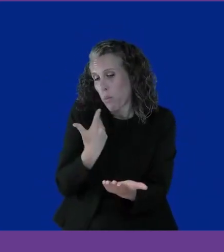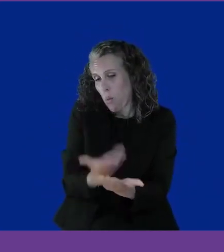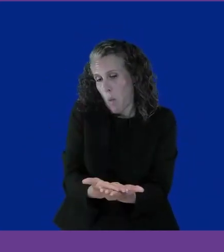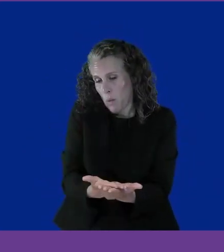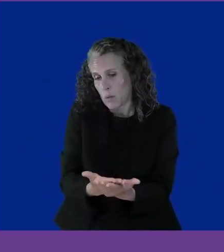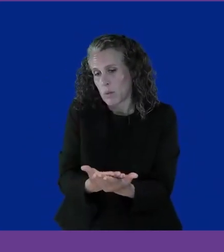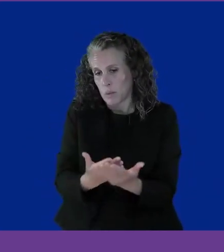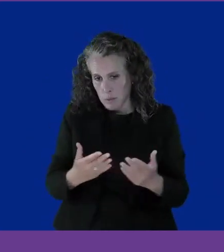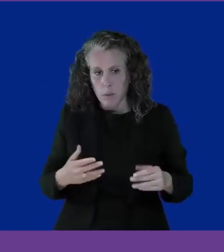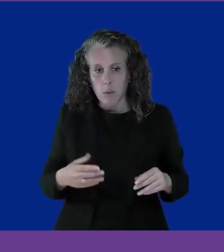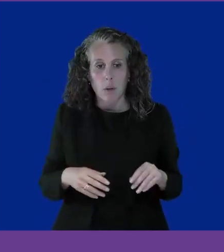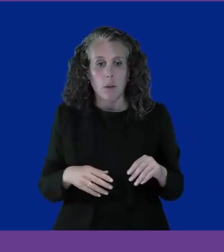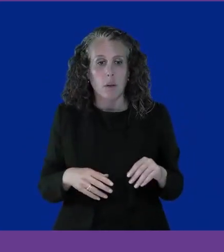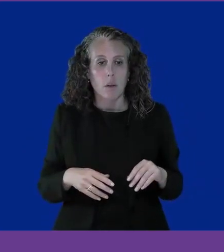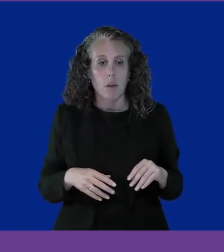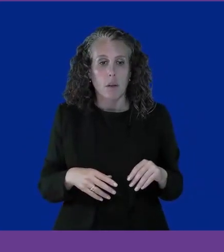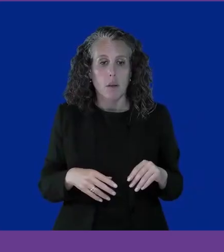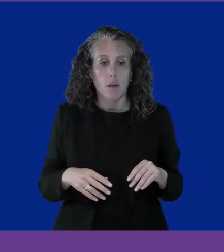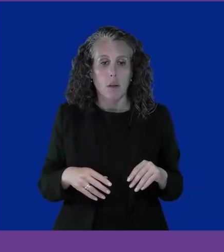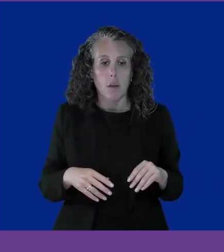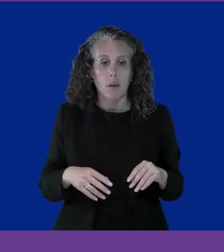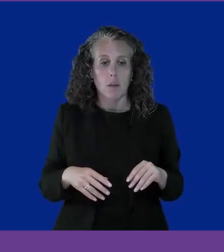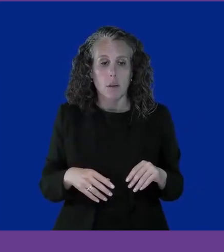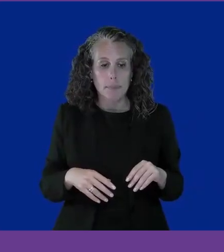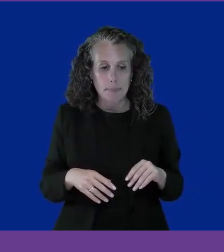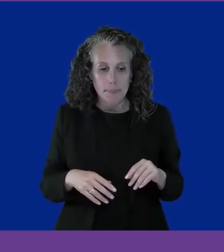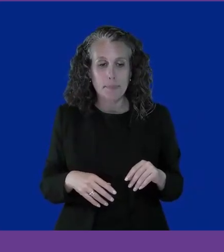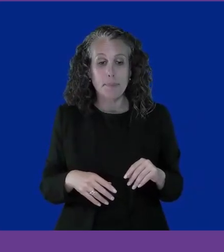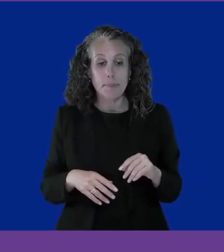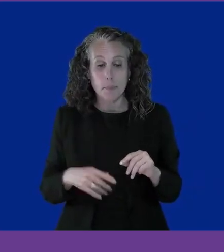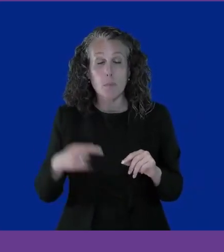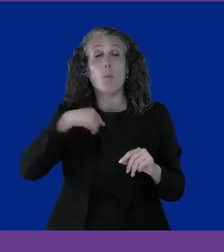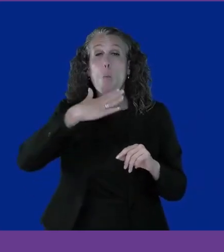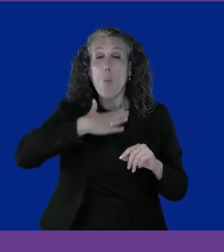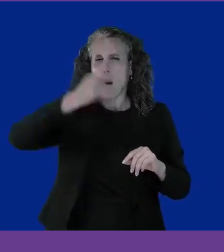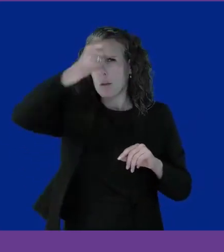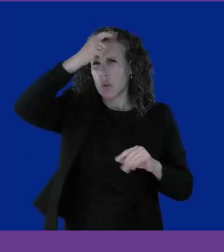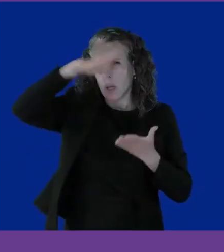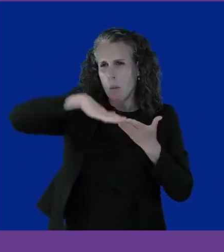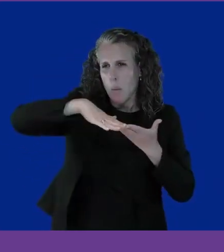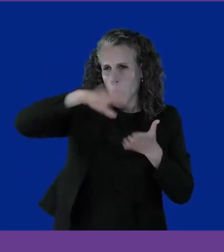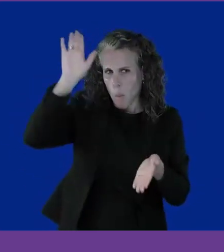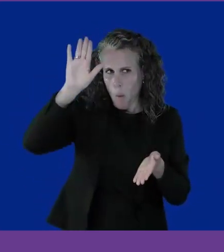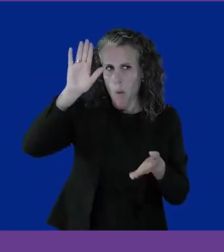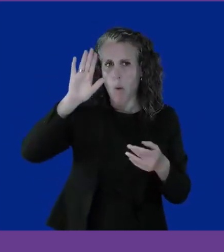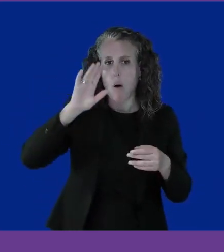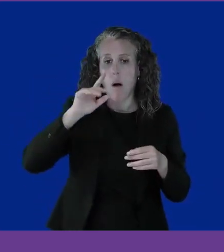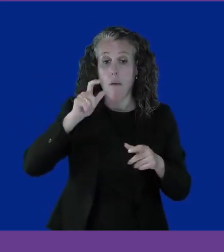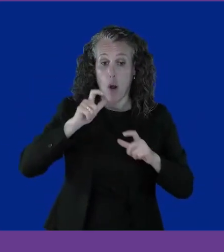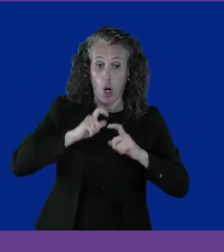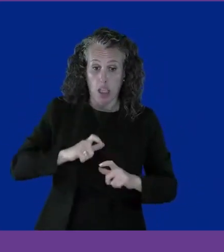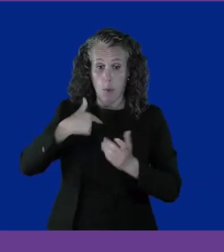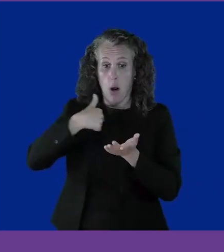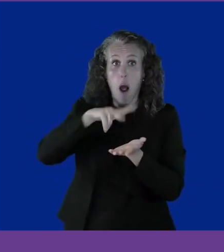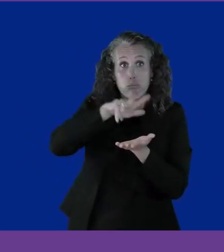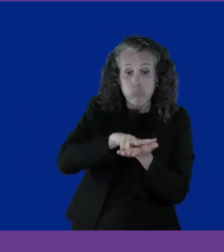was precisely to introduce a clarification that the elements to be used in strong customer authentication would